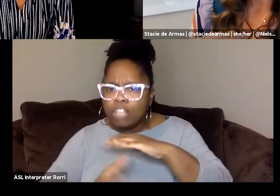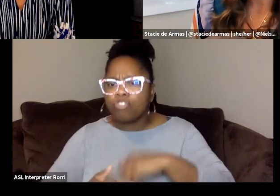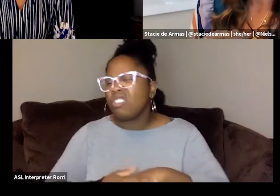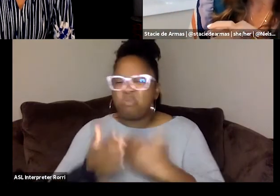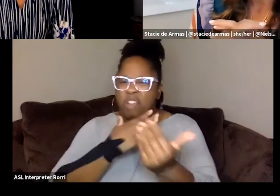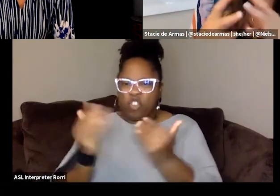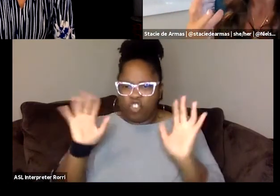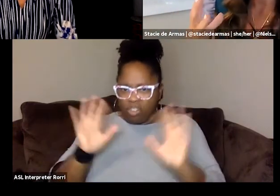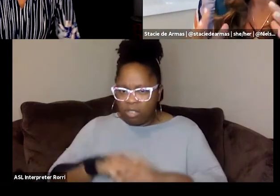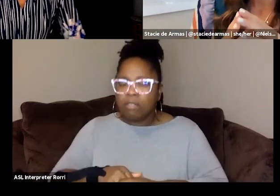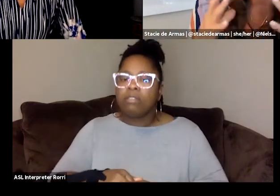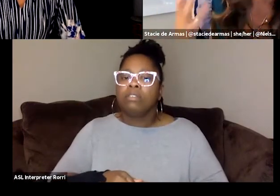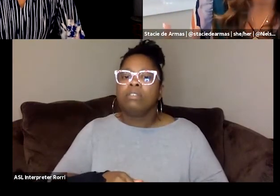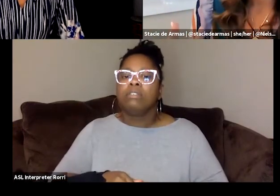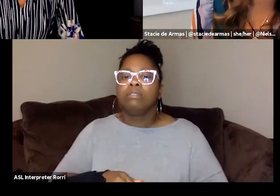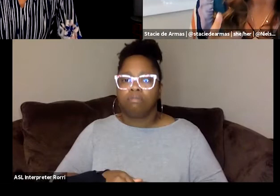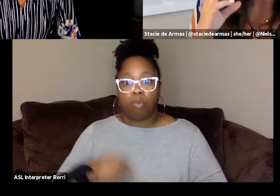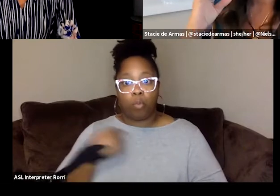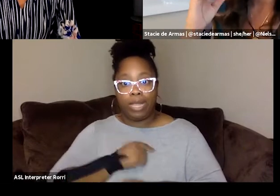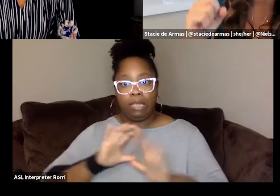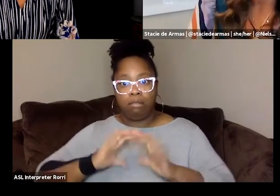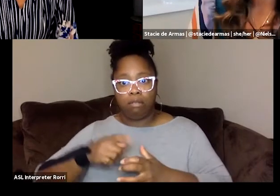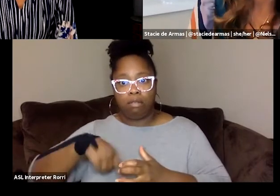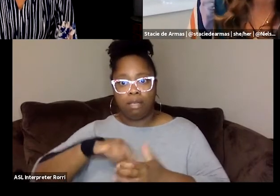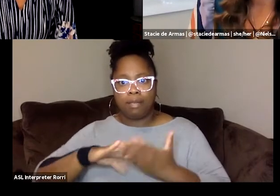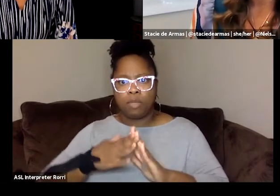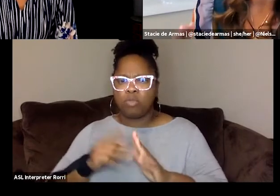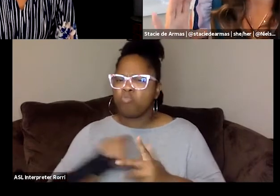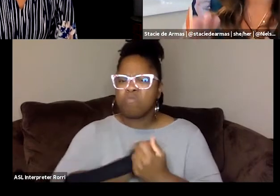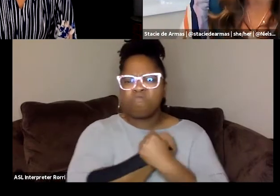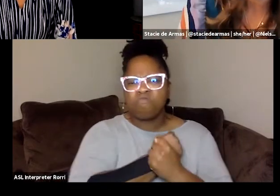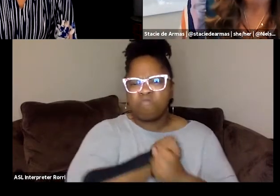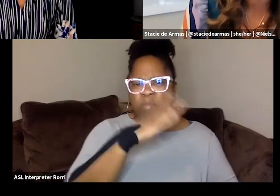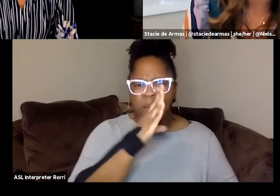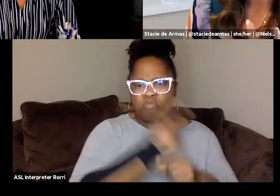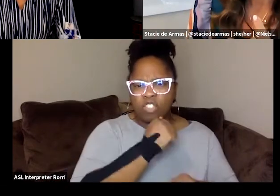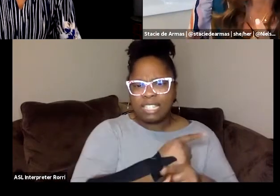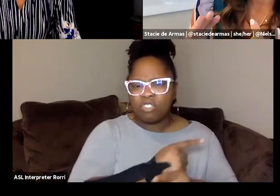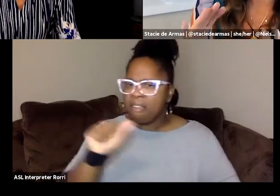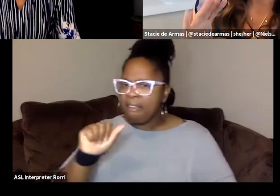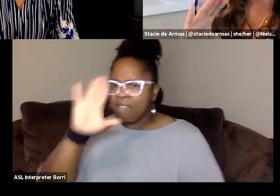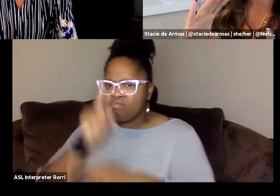whatever. And I know that as a community, we are wrapping our arms around our Black brothers and sisters, our Asian brothers and sisters,